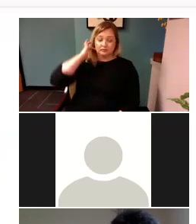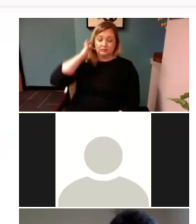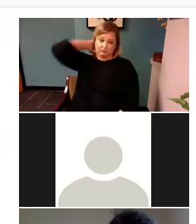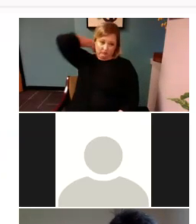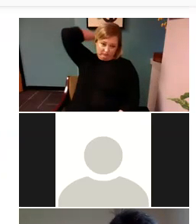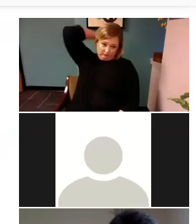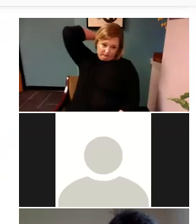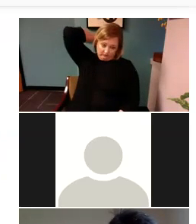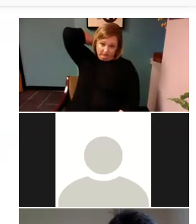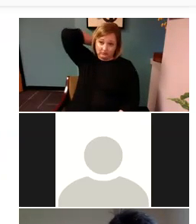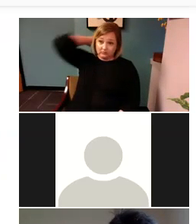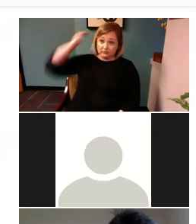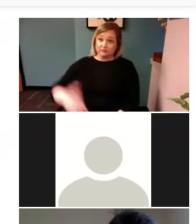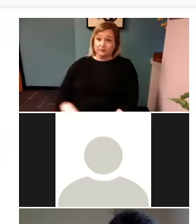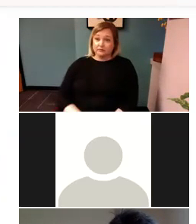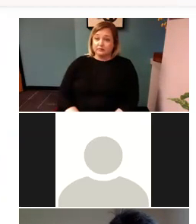Okay.